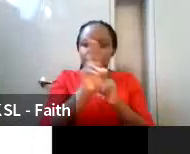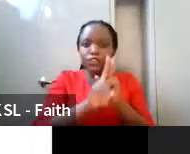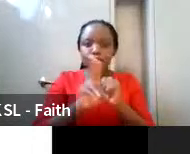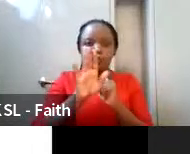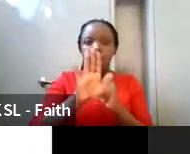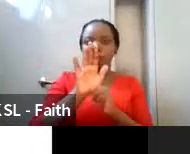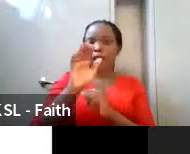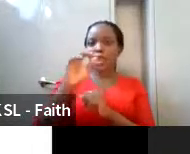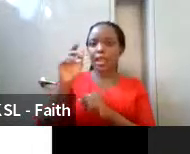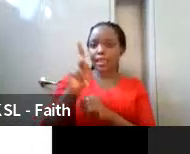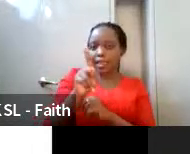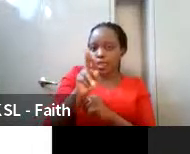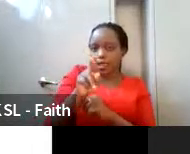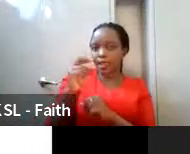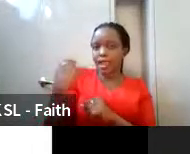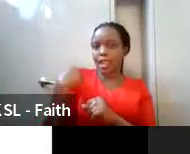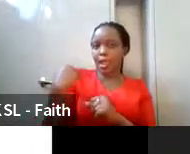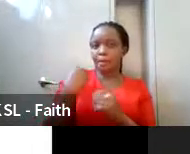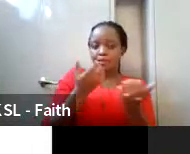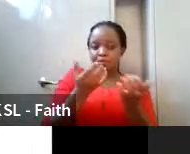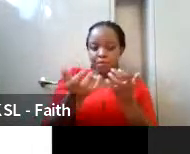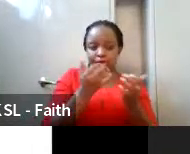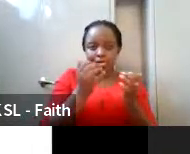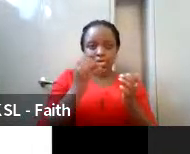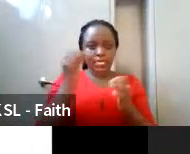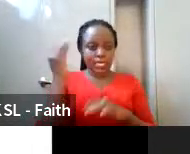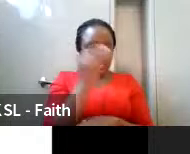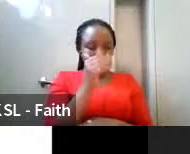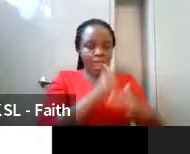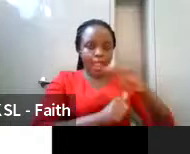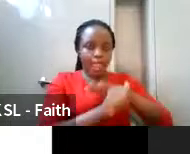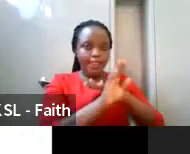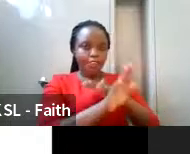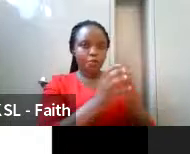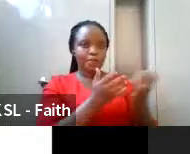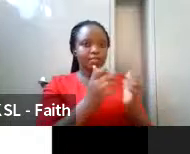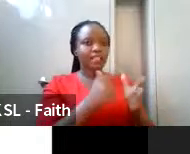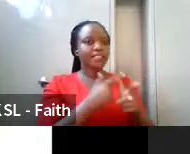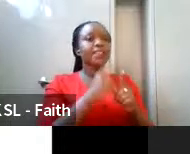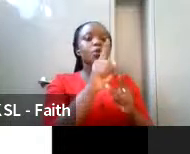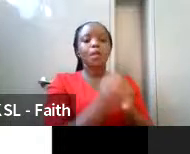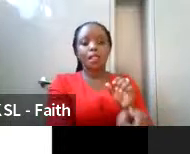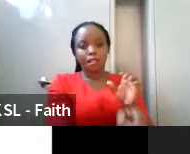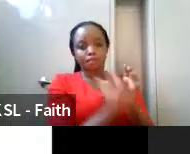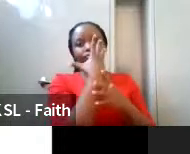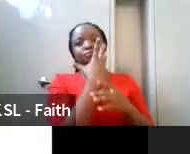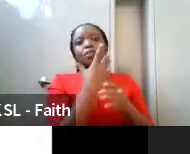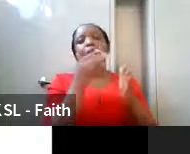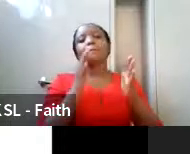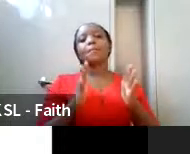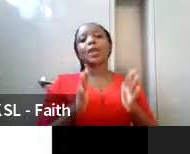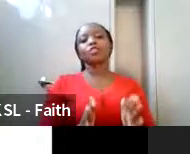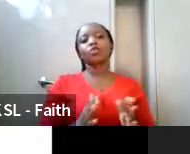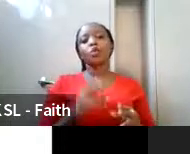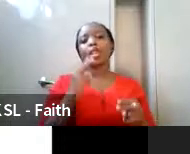APIN as a sole proprietor to conduct business, then it will always pick up as your personal